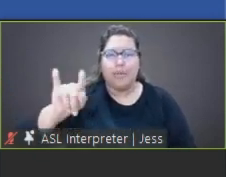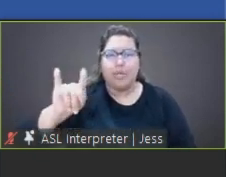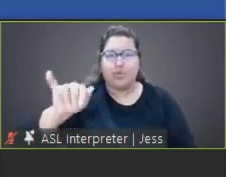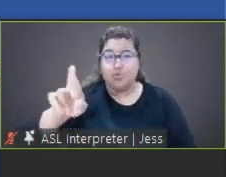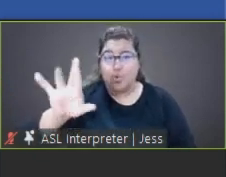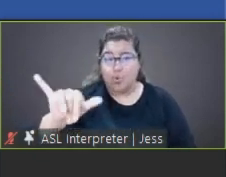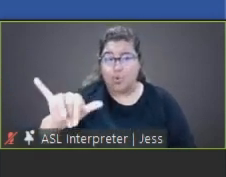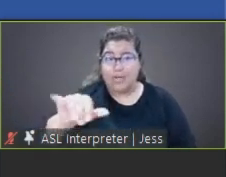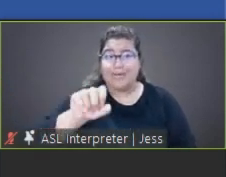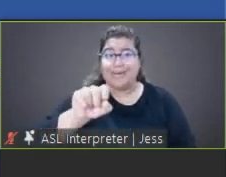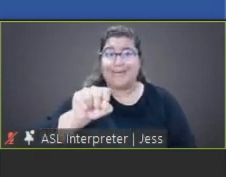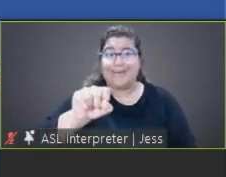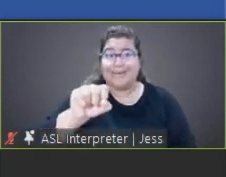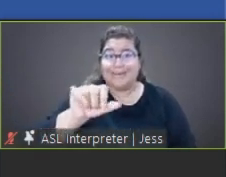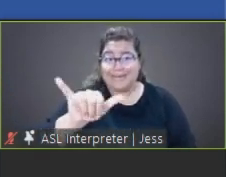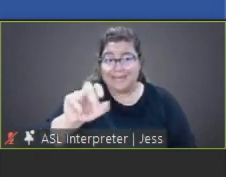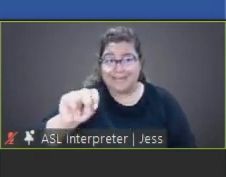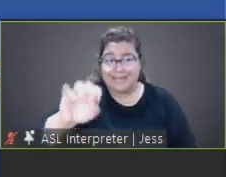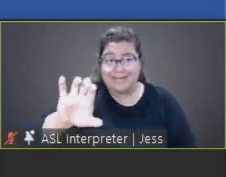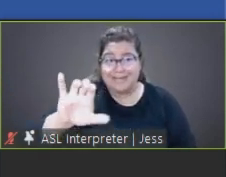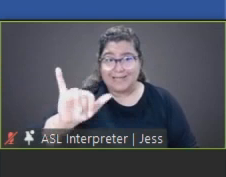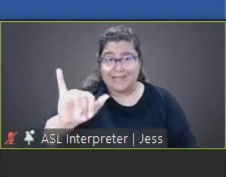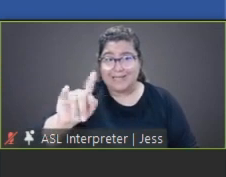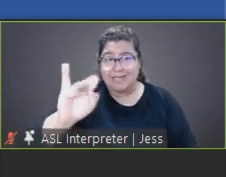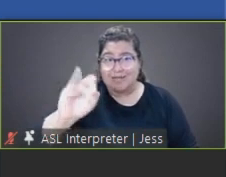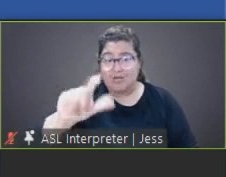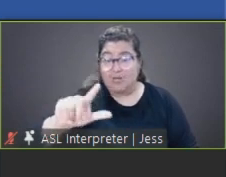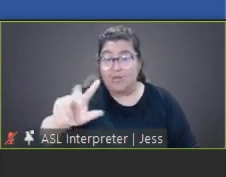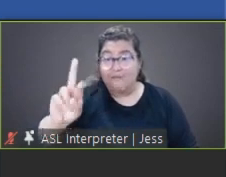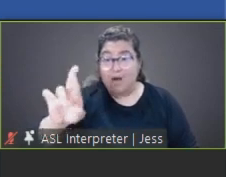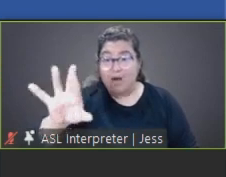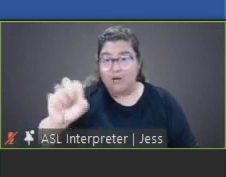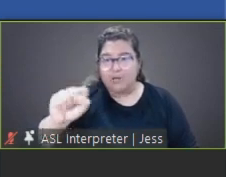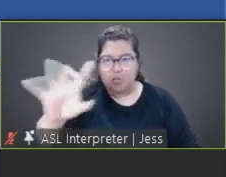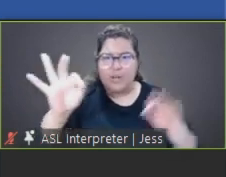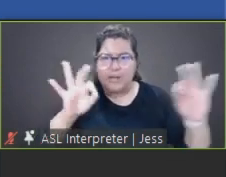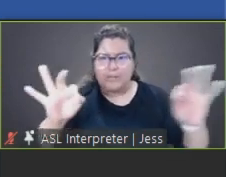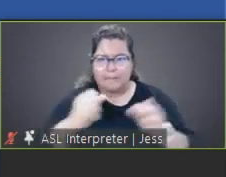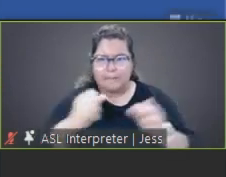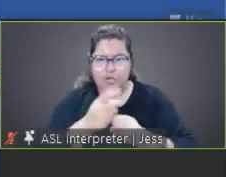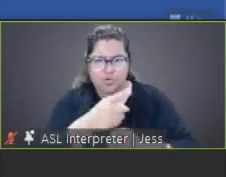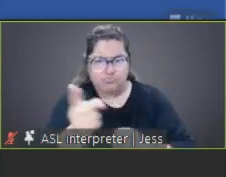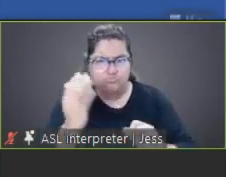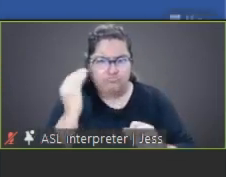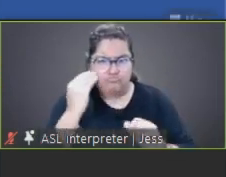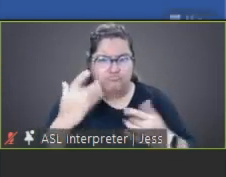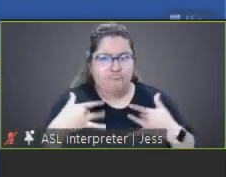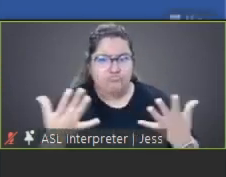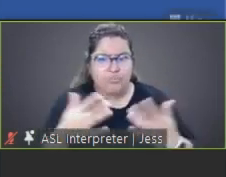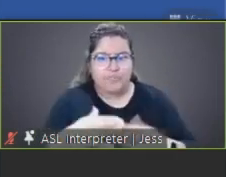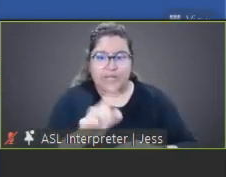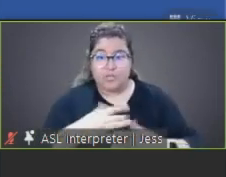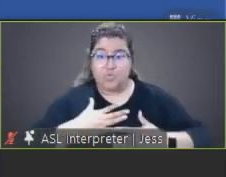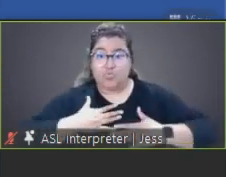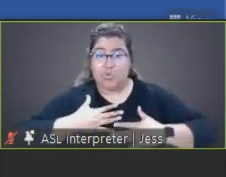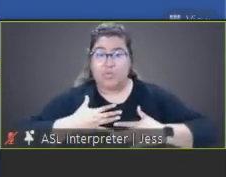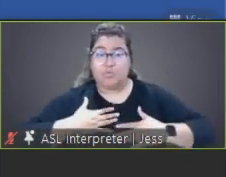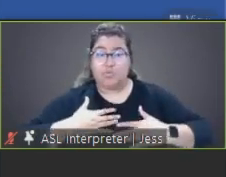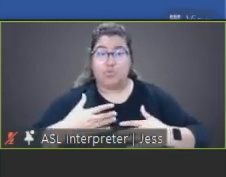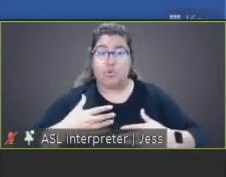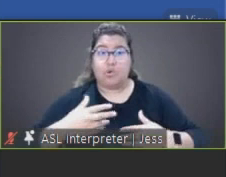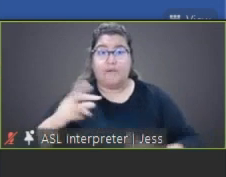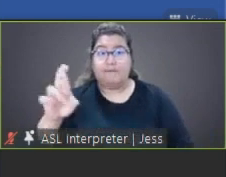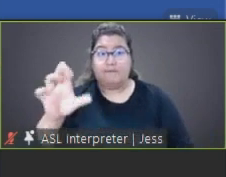make sure we're all on the same page and understand this virus. So RSV is a respiratory virus similar to flu and